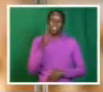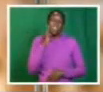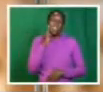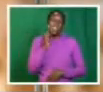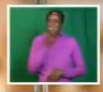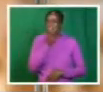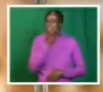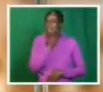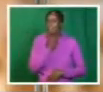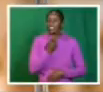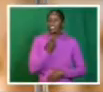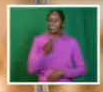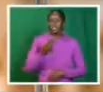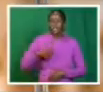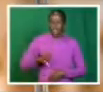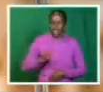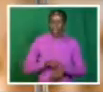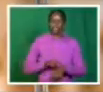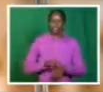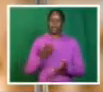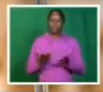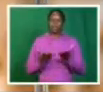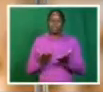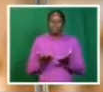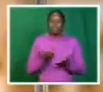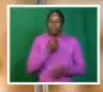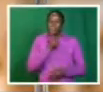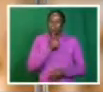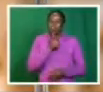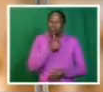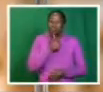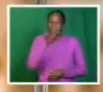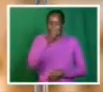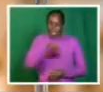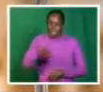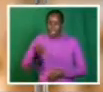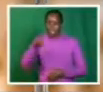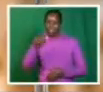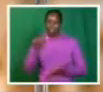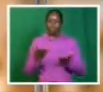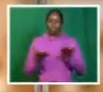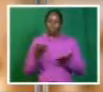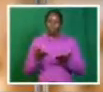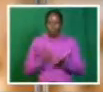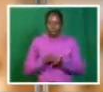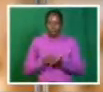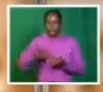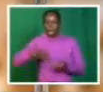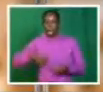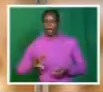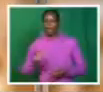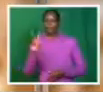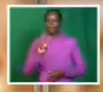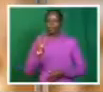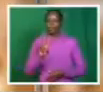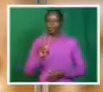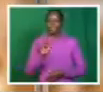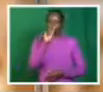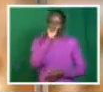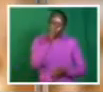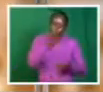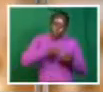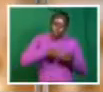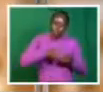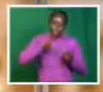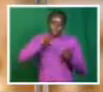curve, because sometimes you are asked to use this curve to estimate other values. So make sure you join those